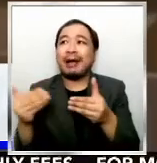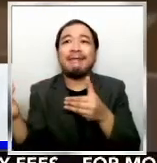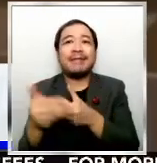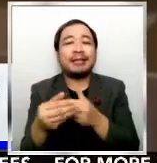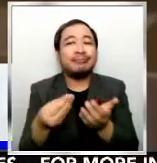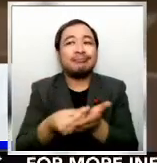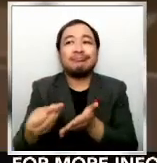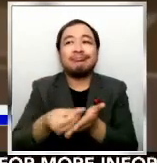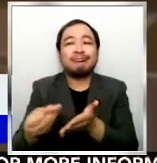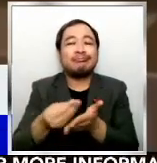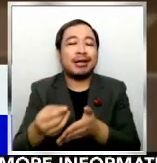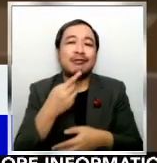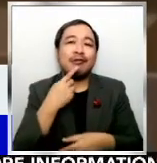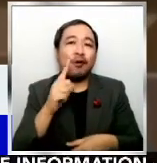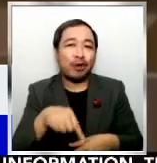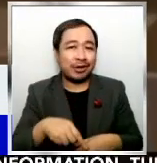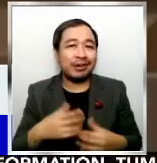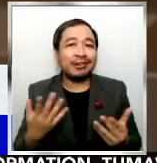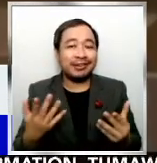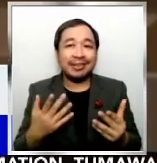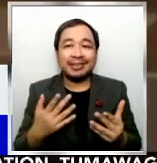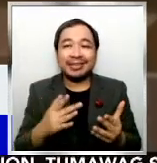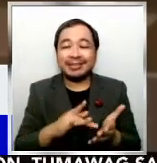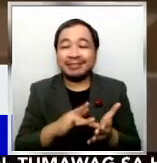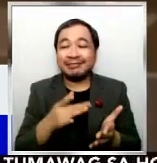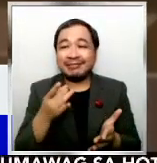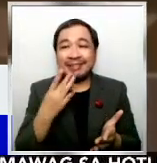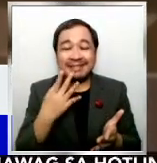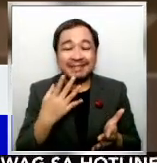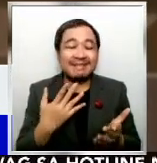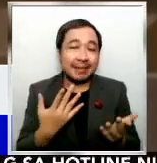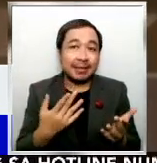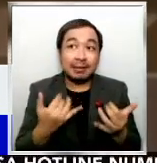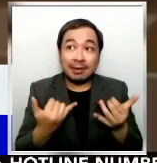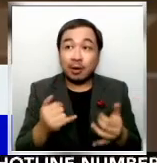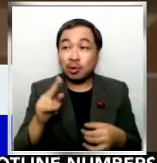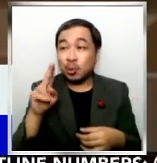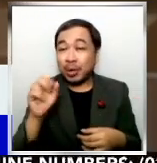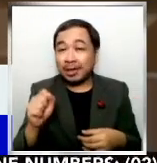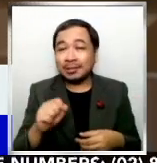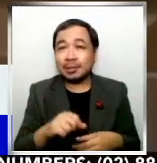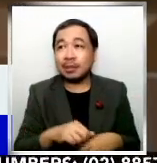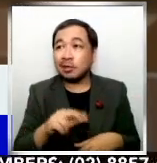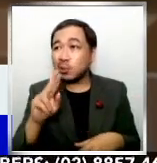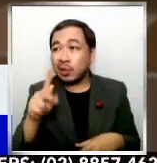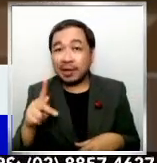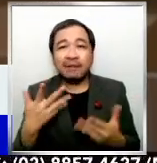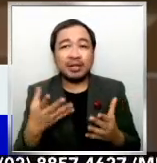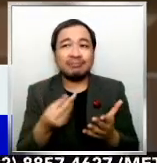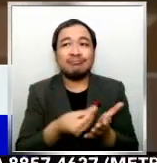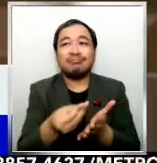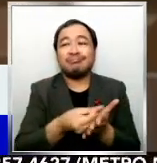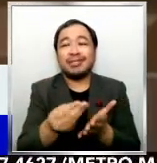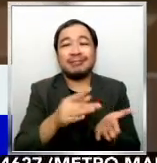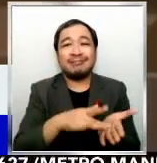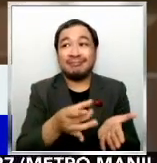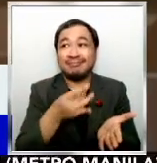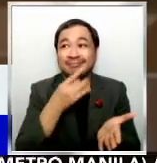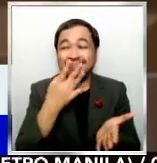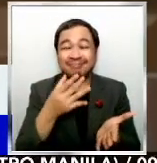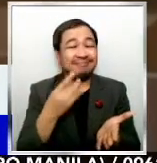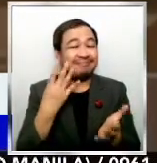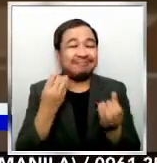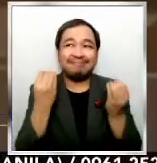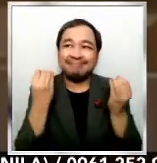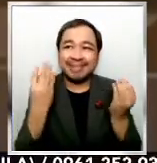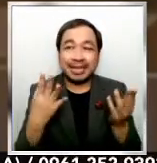United Kingdom have already secured millions of doses for both treatments. How about us? Have we done at